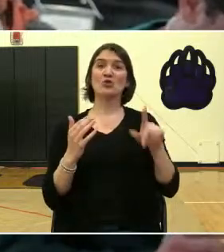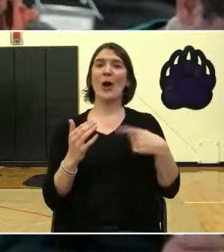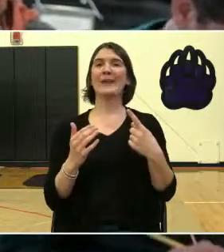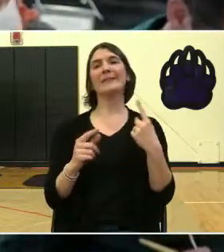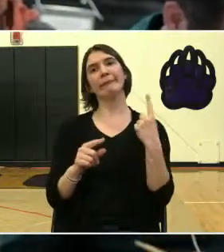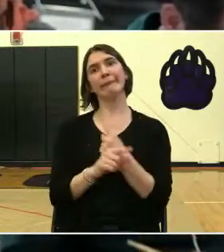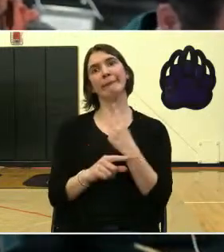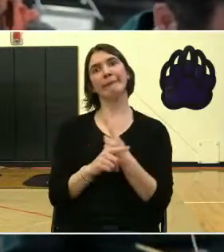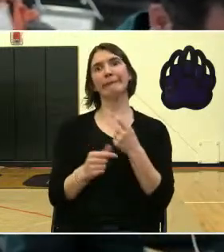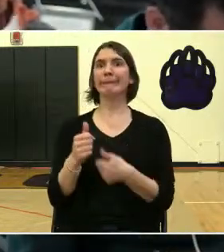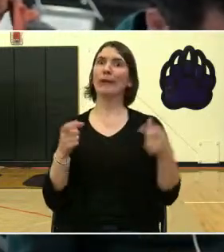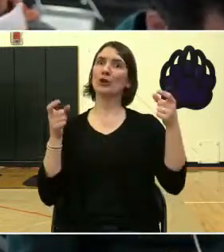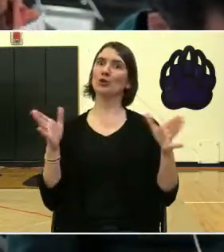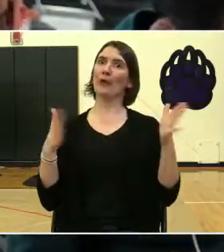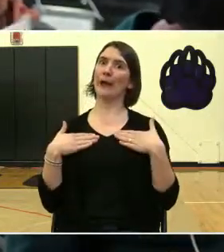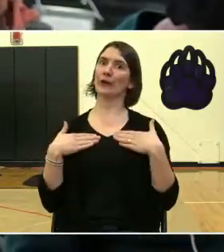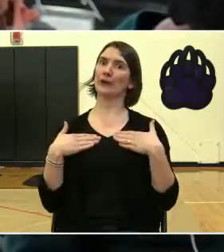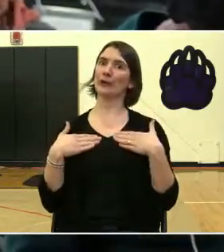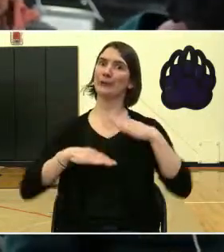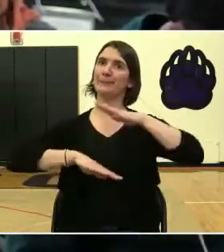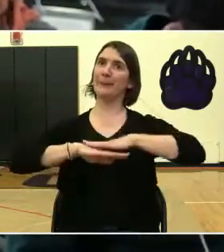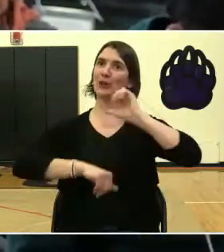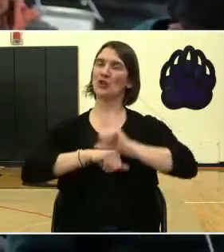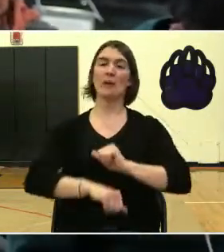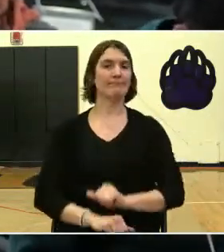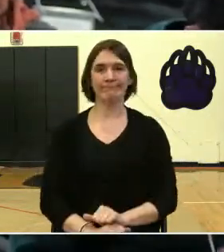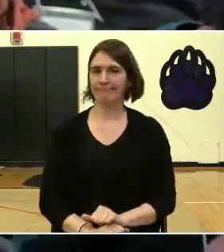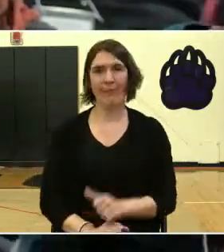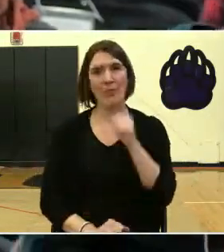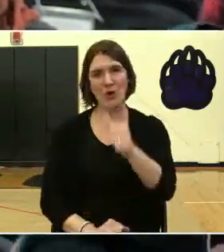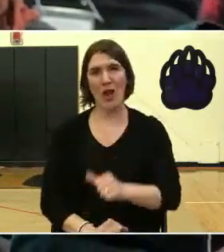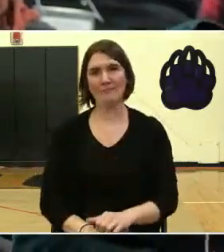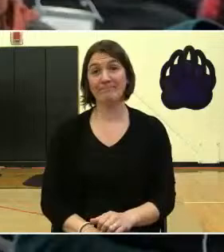kind of an average run-of-the-mill department head in those areas